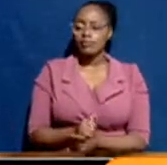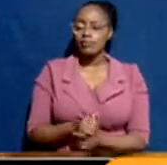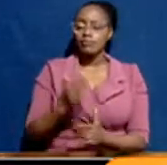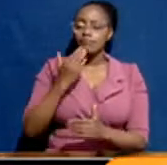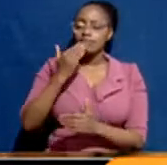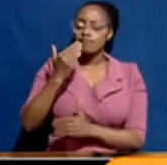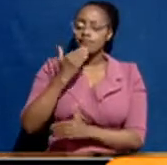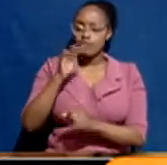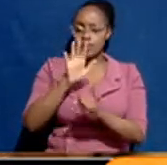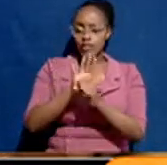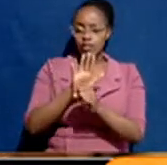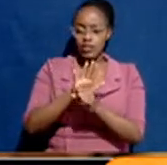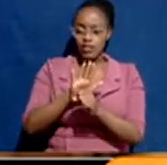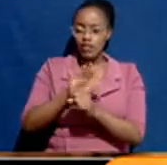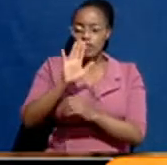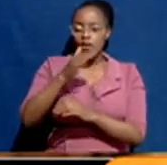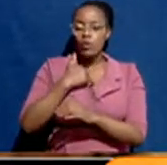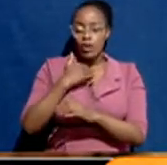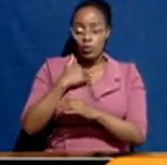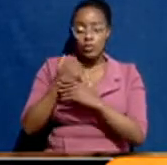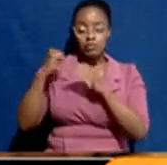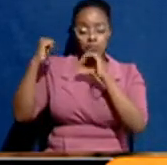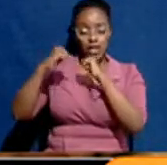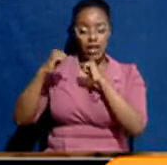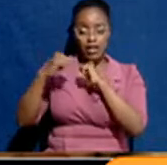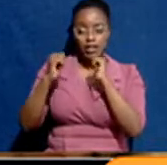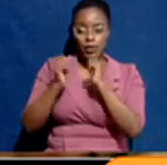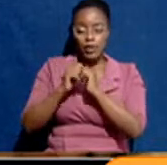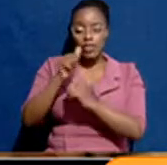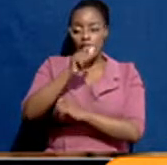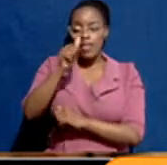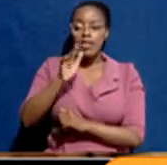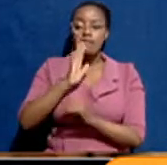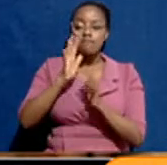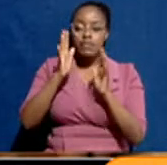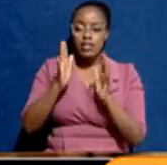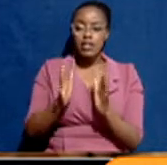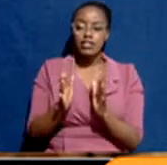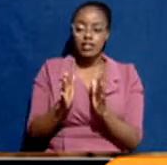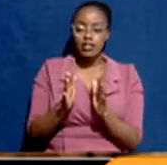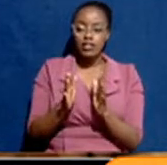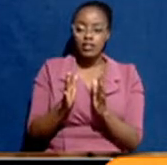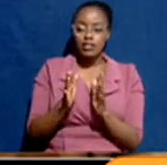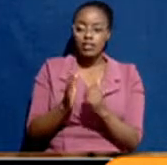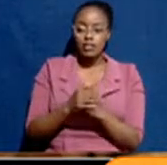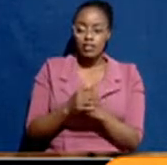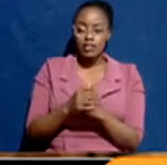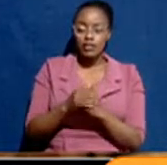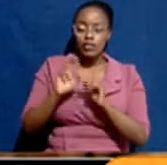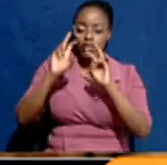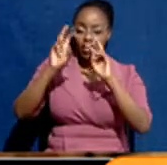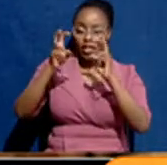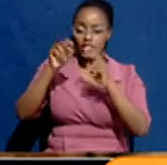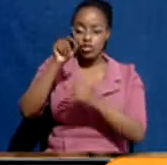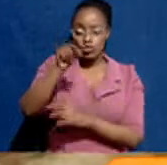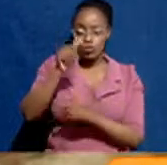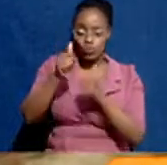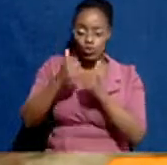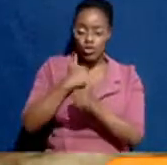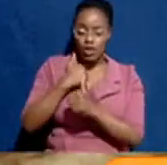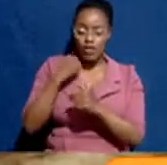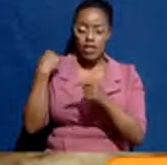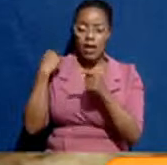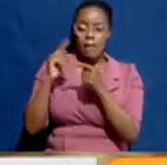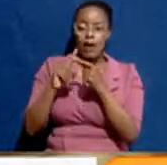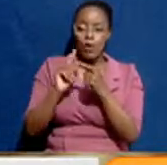Thank you very much. Let me concur with the other speakers on this issue.